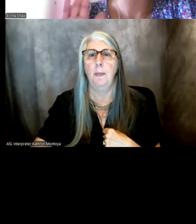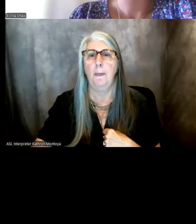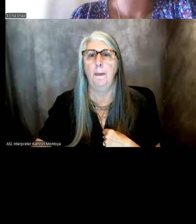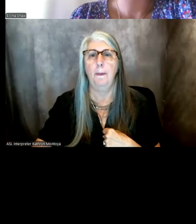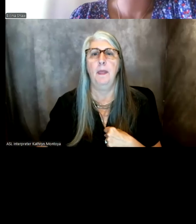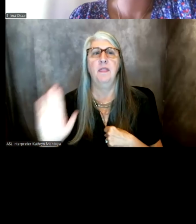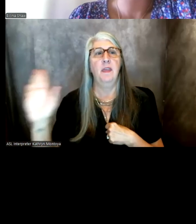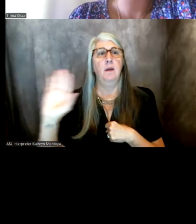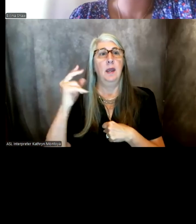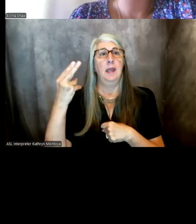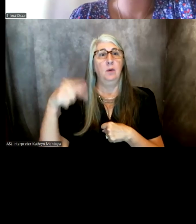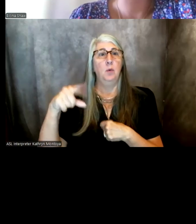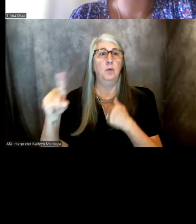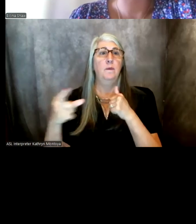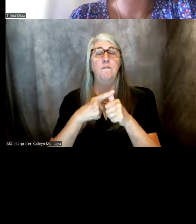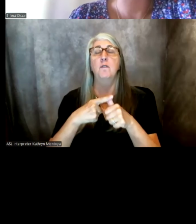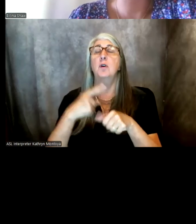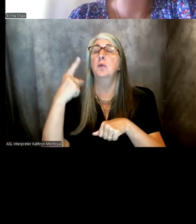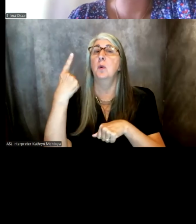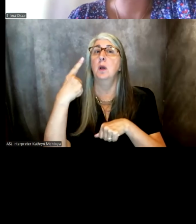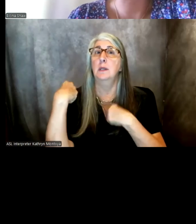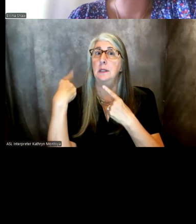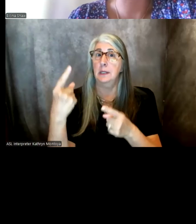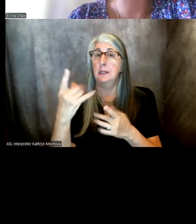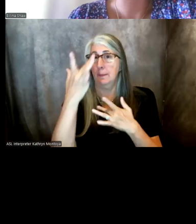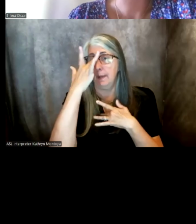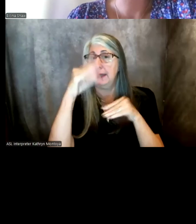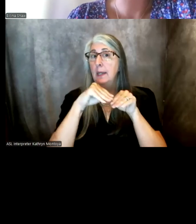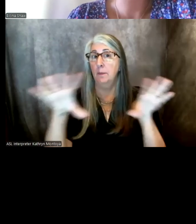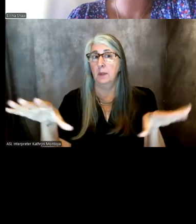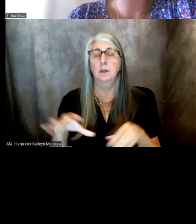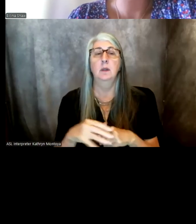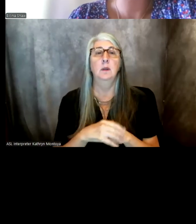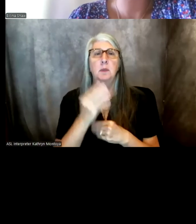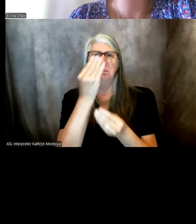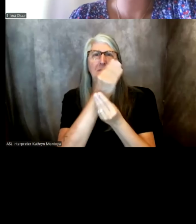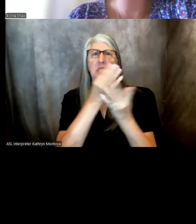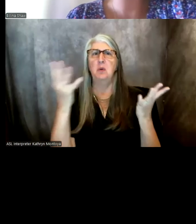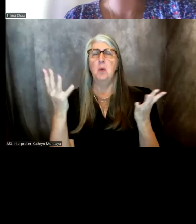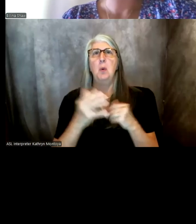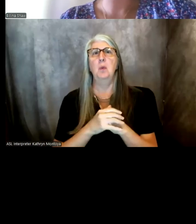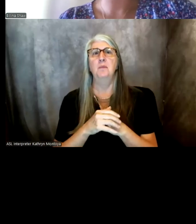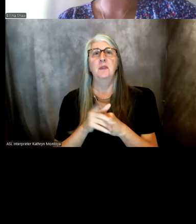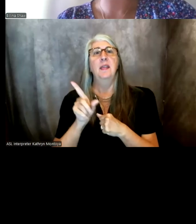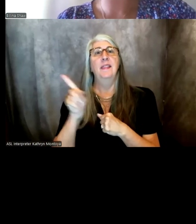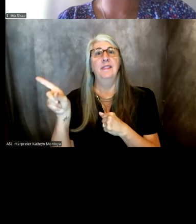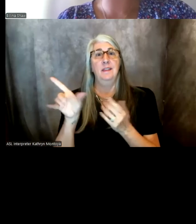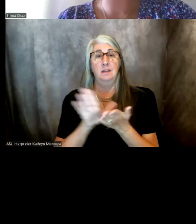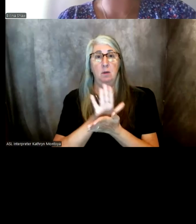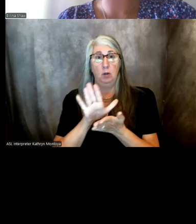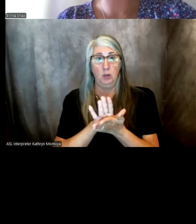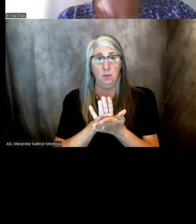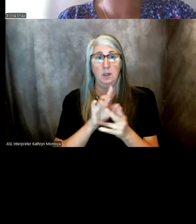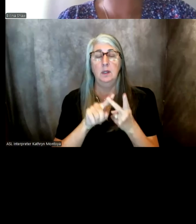pandemic, but I really do believe, and I've heard David Covington say it before, that really having this document and